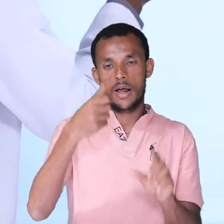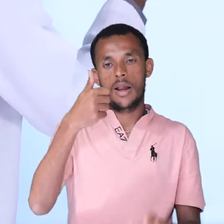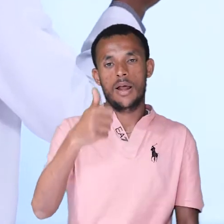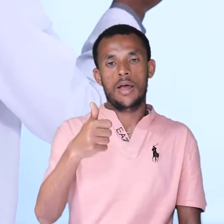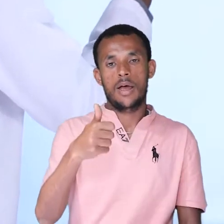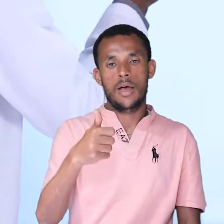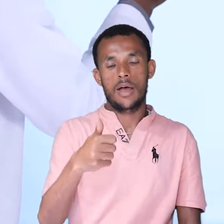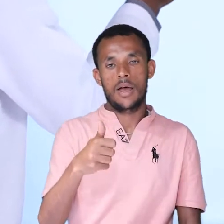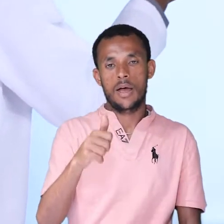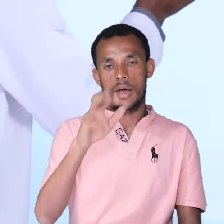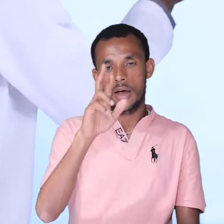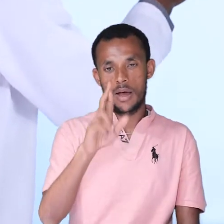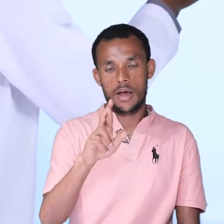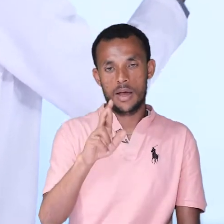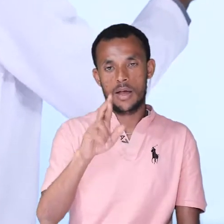ARQ